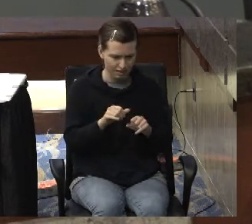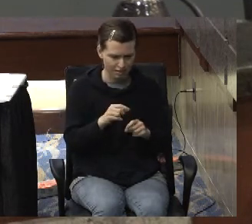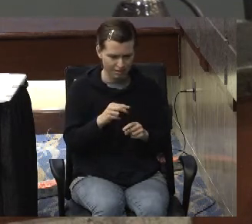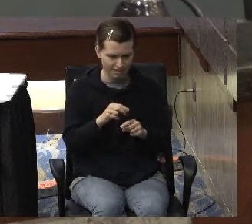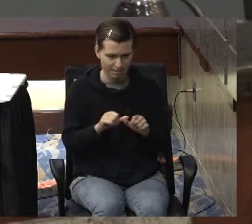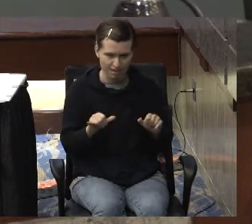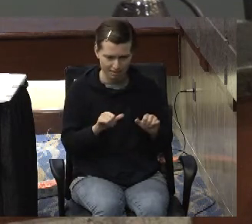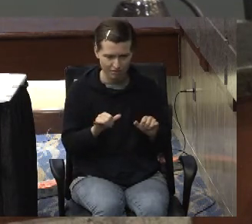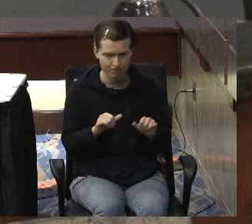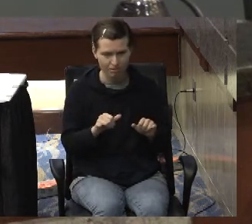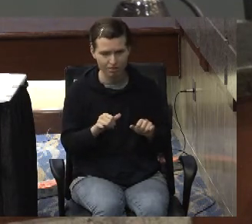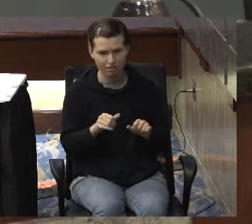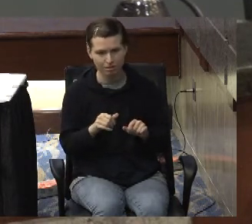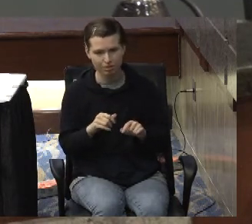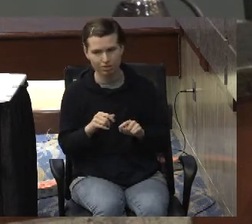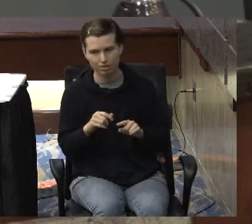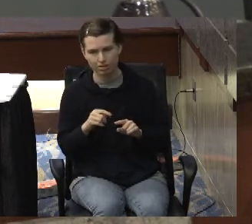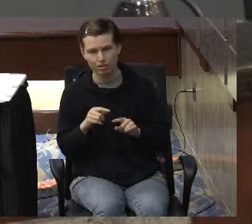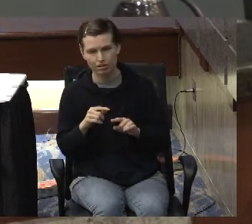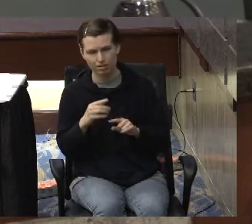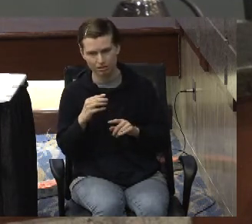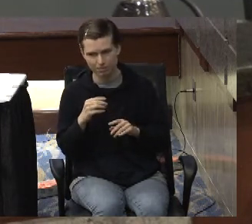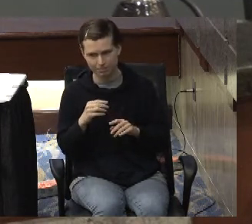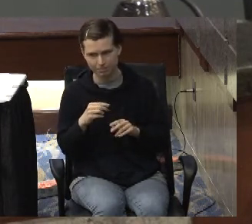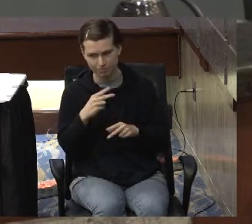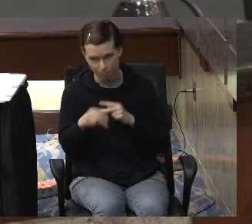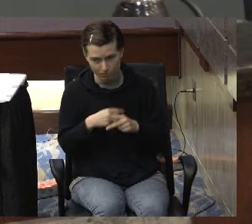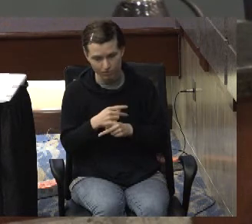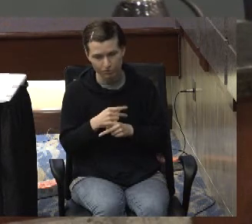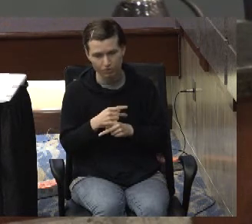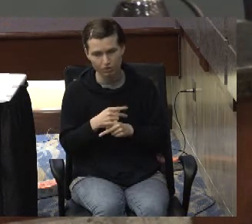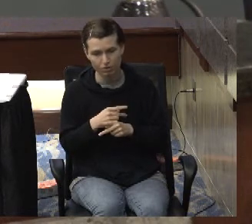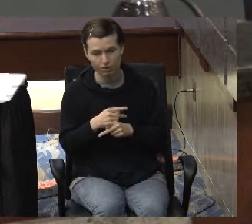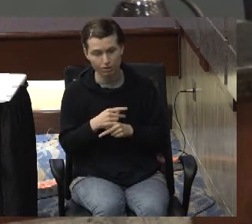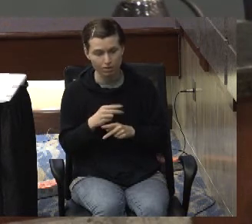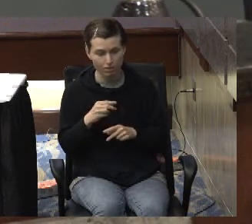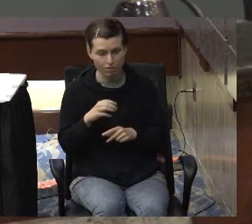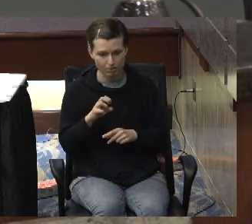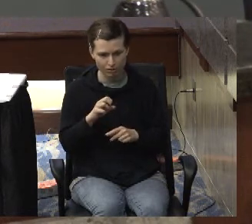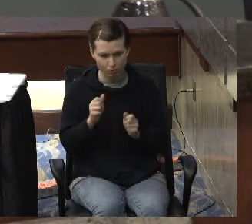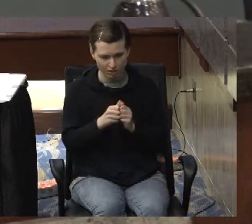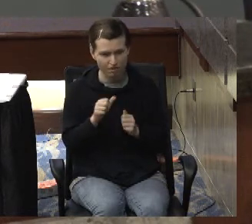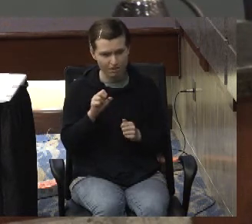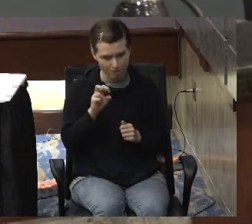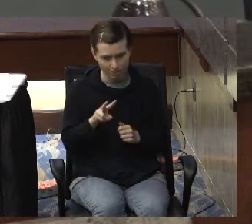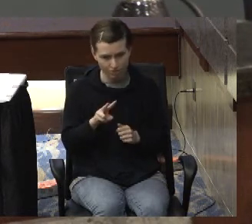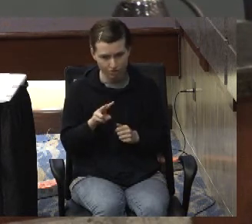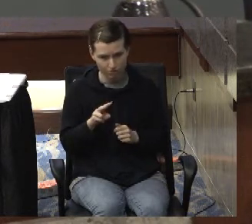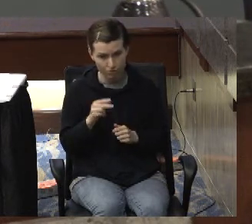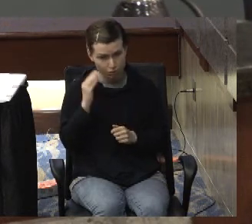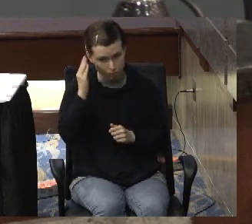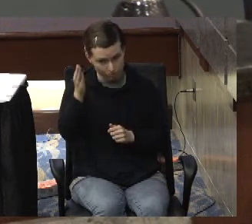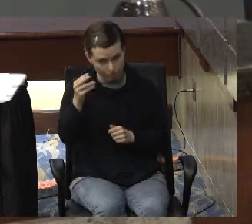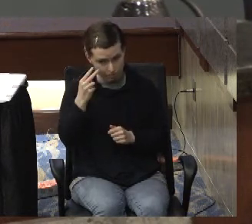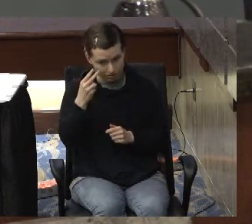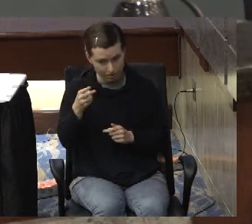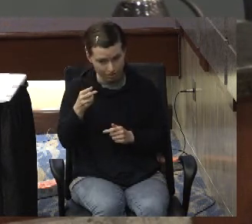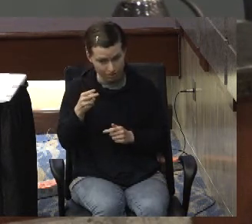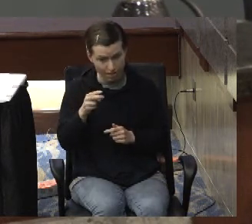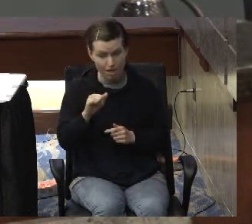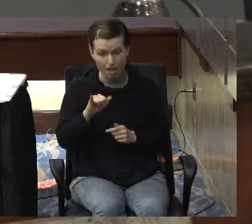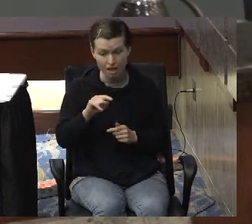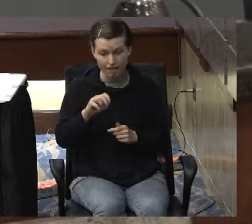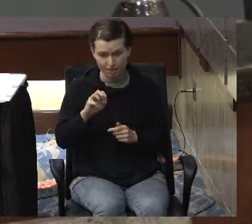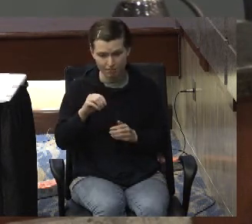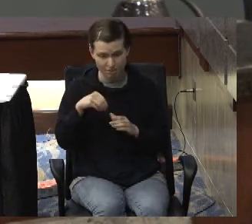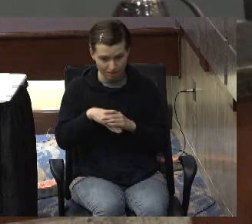just steadfastly committed to EVs where they make sense. And you'll be seeing an item, I believe, in your August agenda that